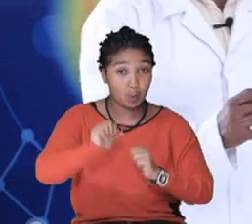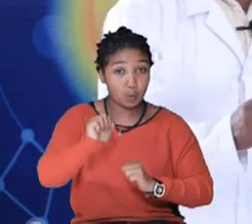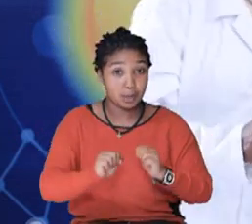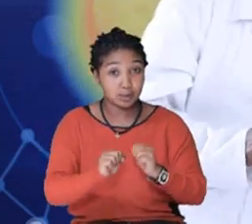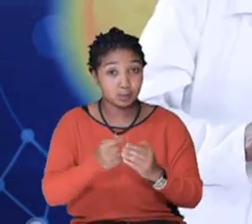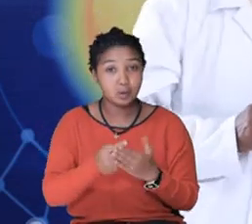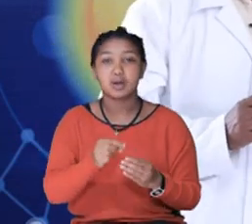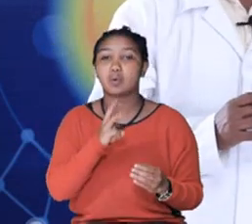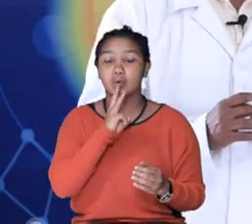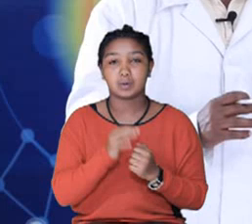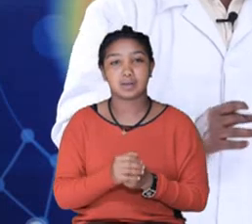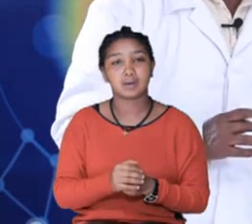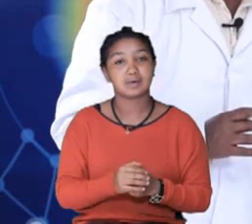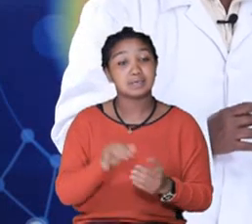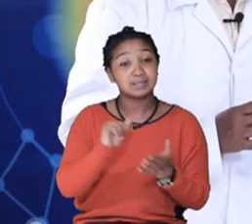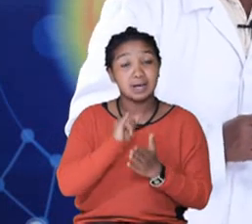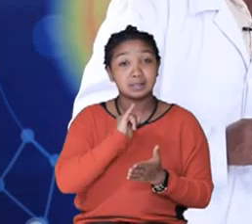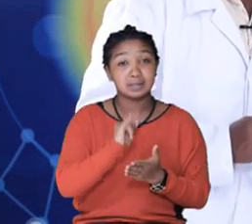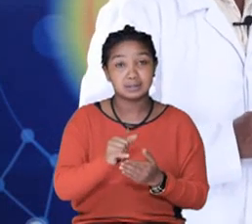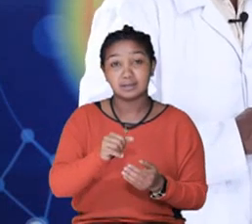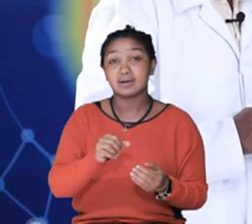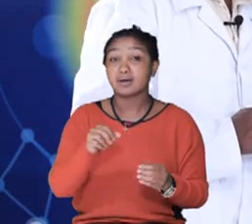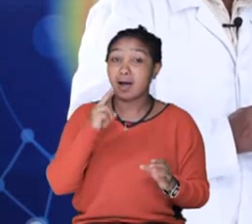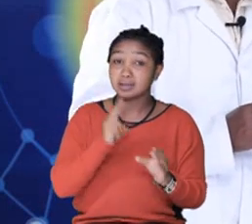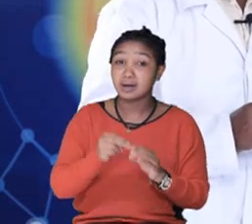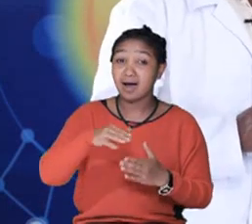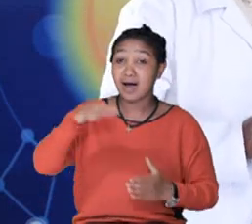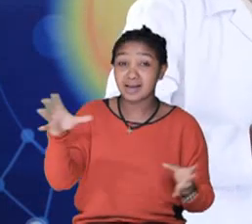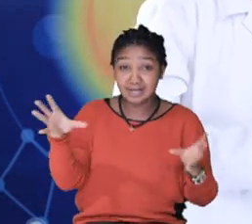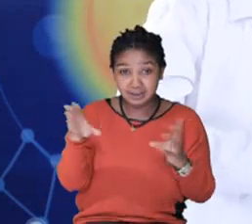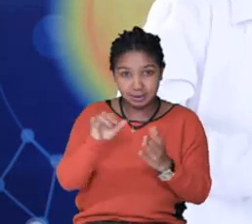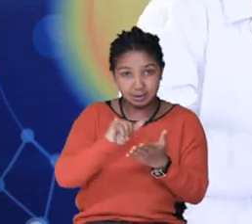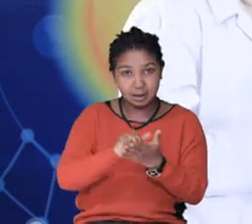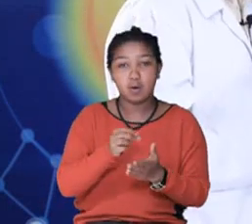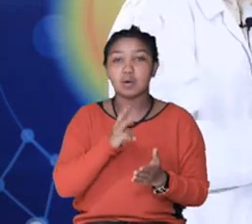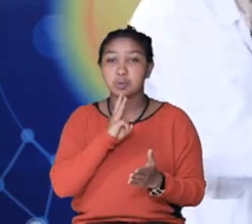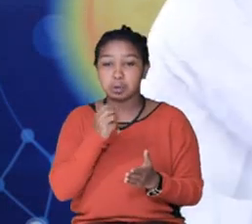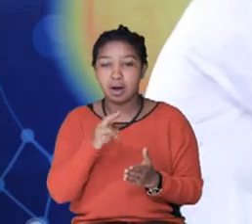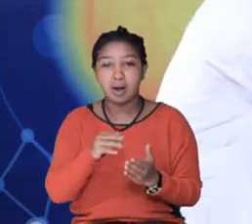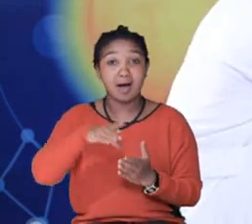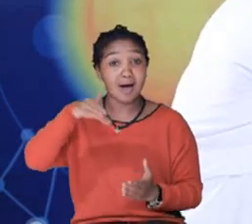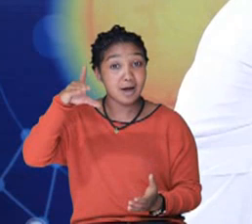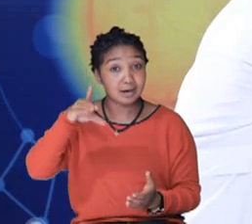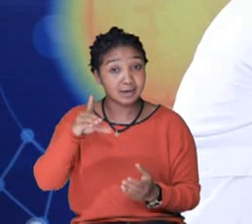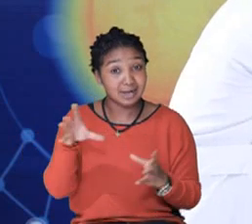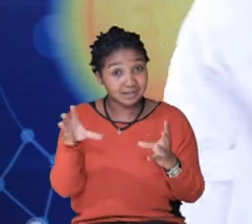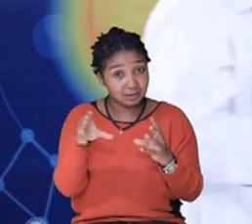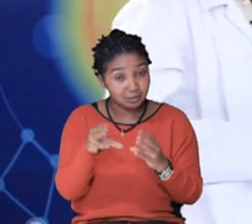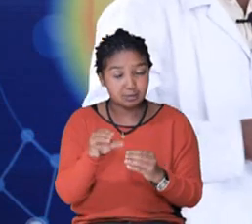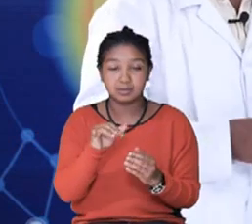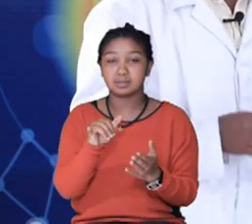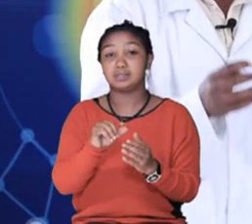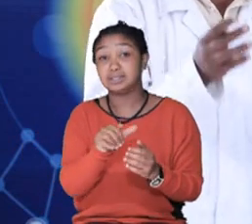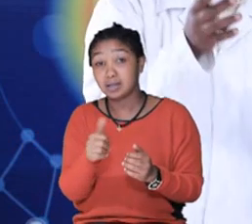to liquid, that is, gas has higher density than, or liquid are higher density than a